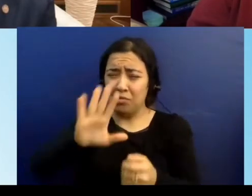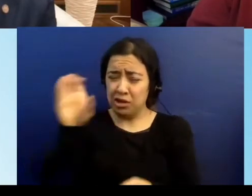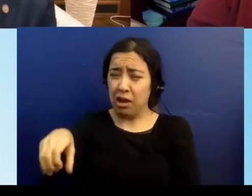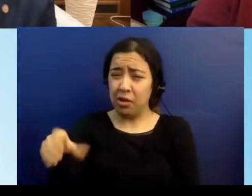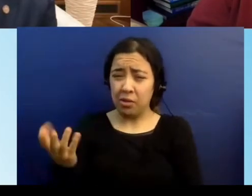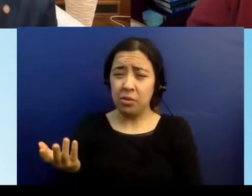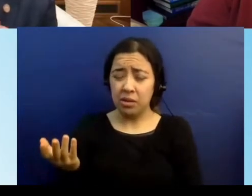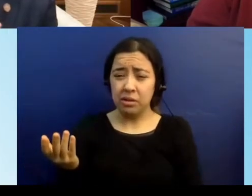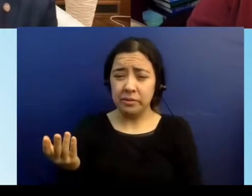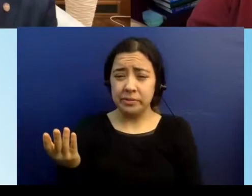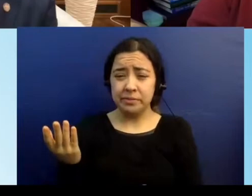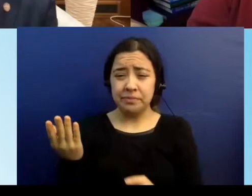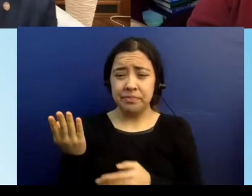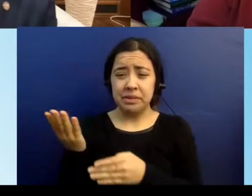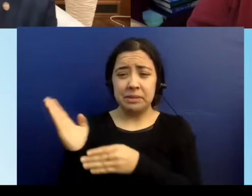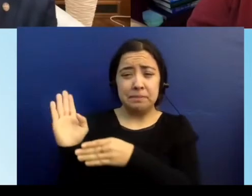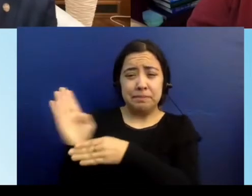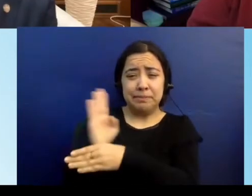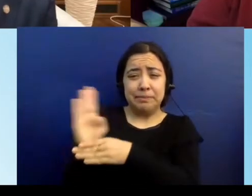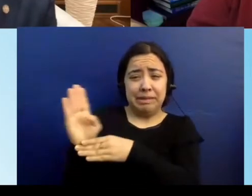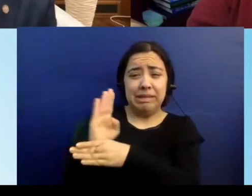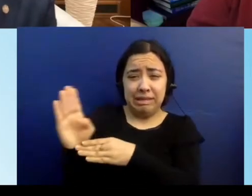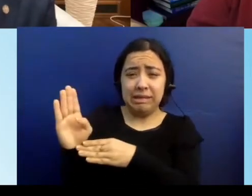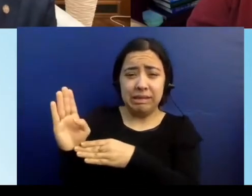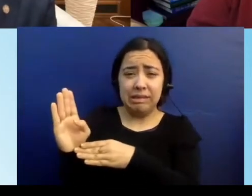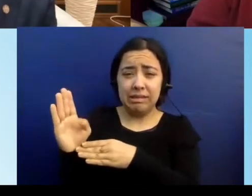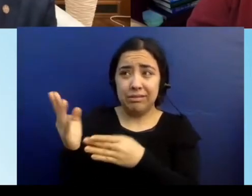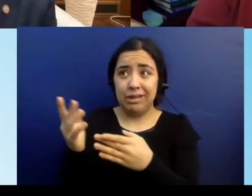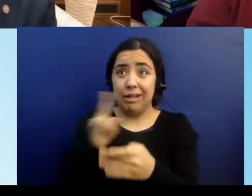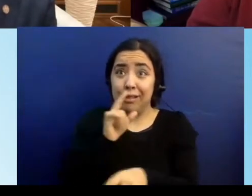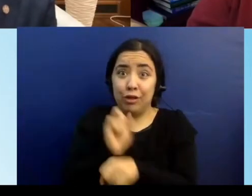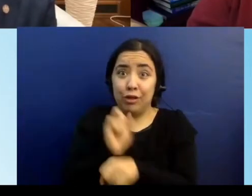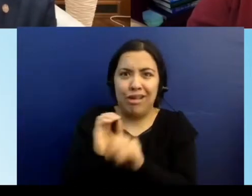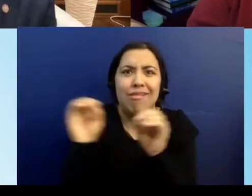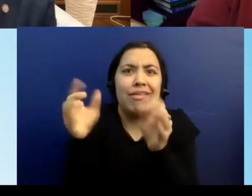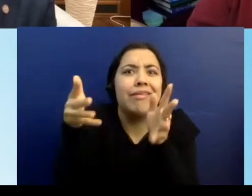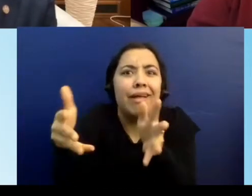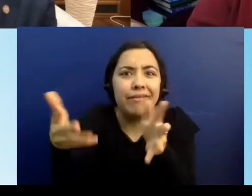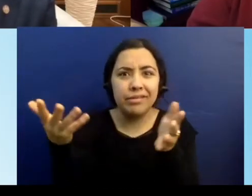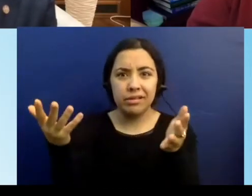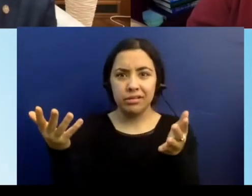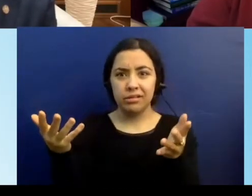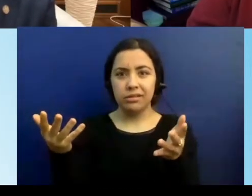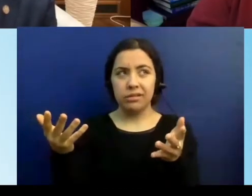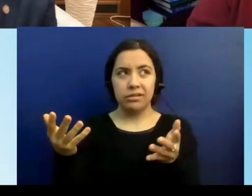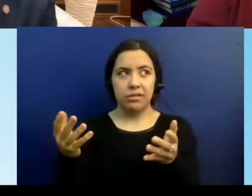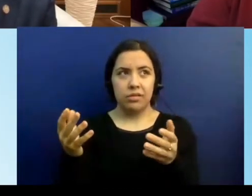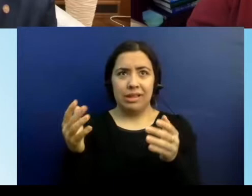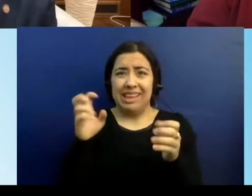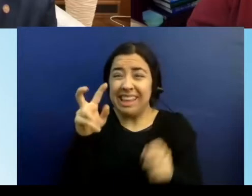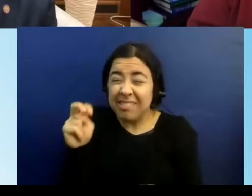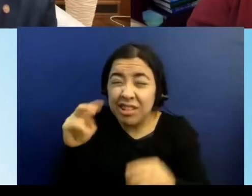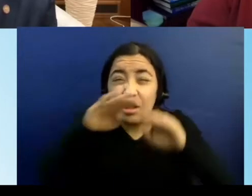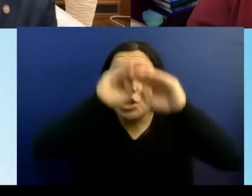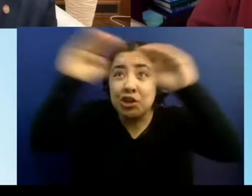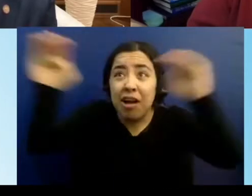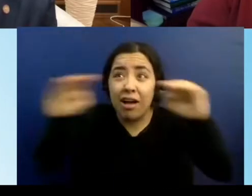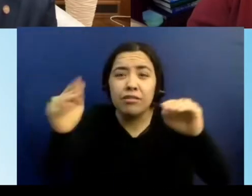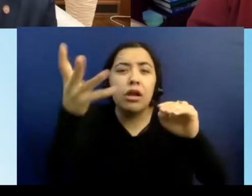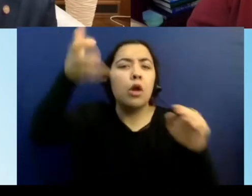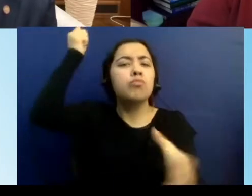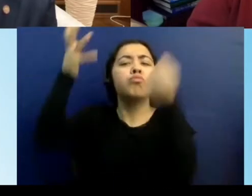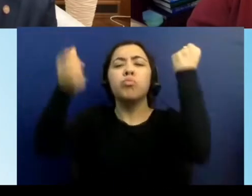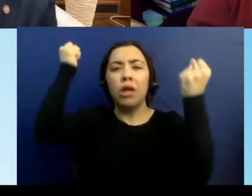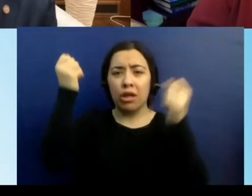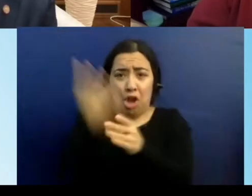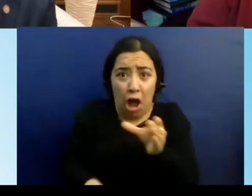Businesses that literally there was nothing left in the store, even the shelving was gone. And every single